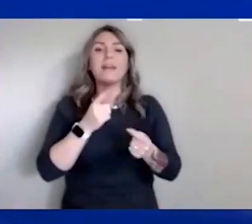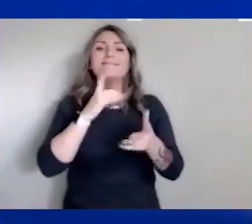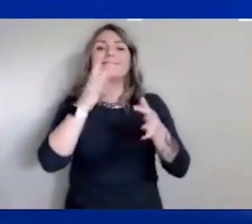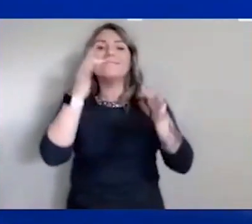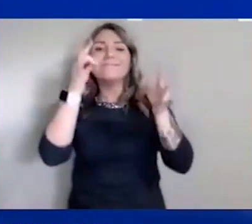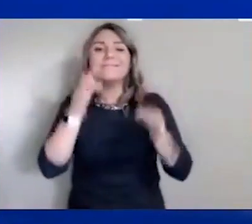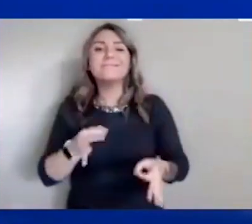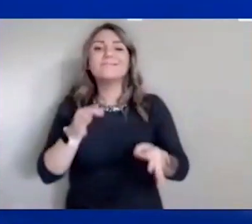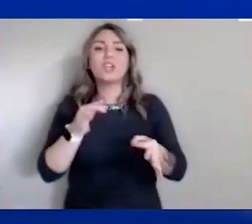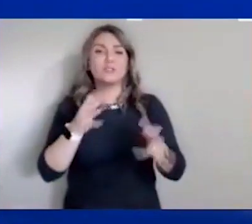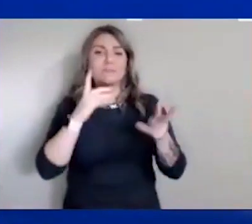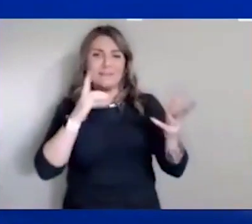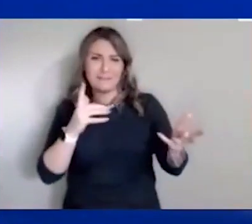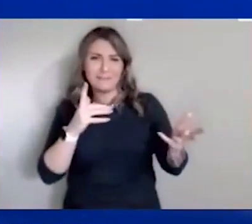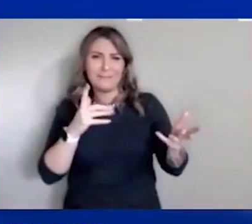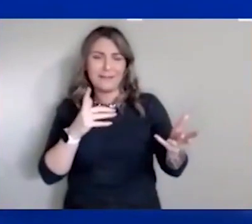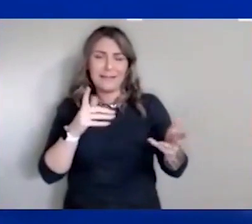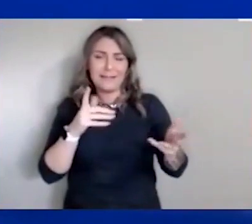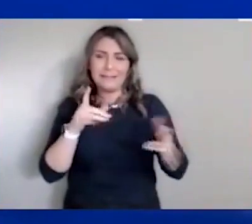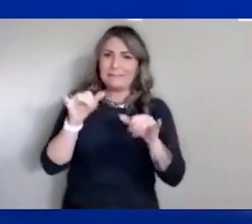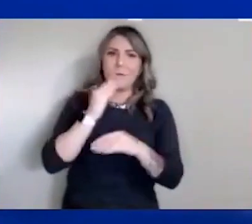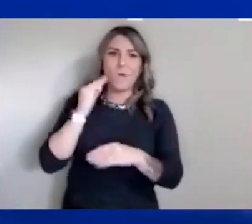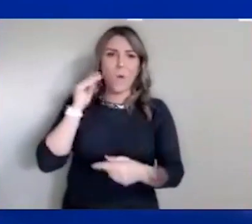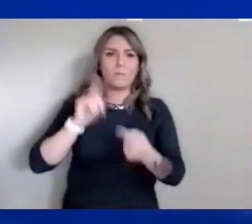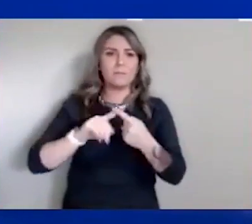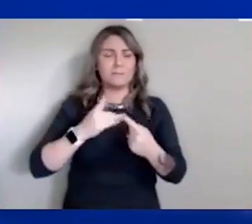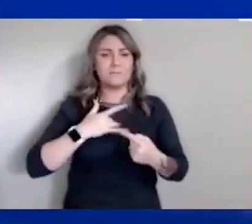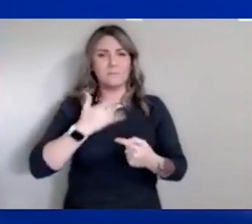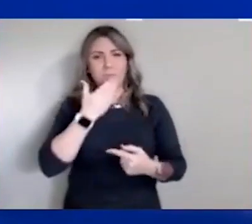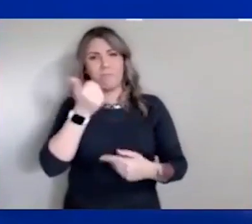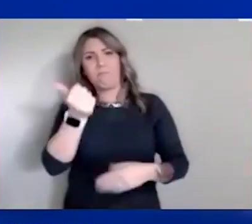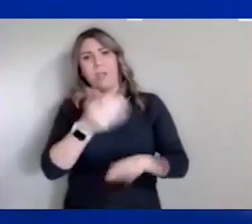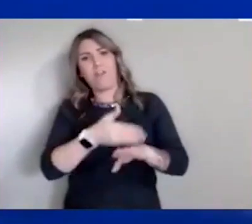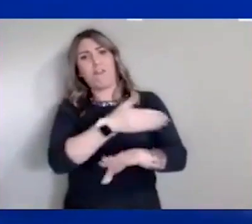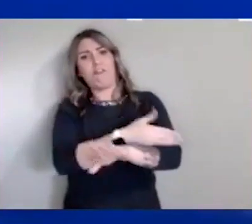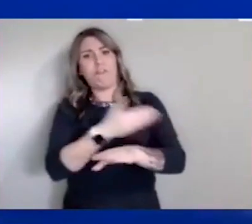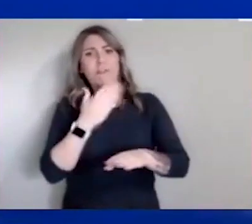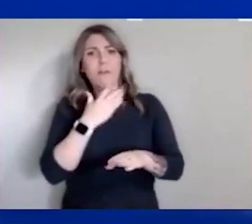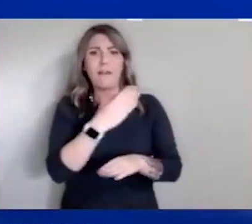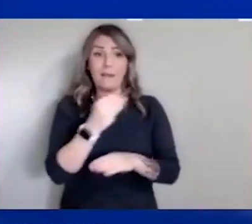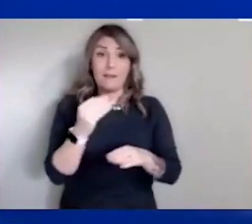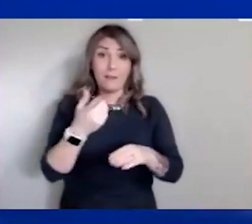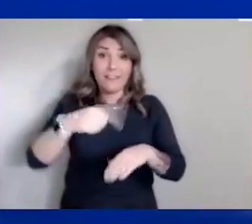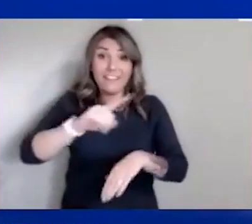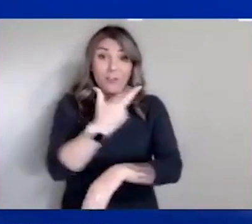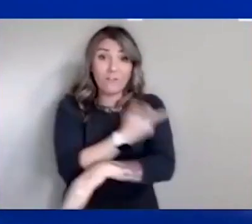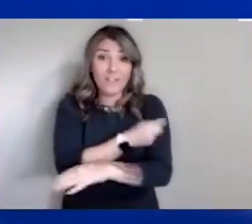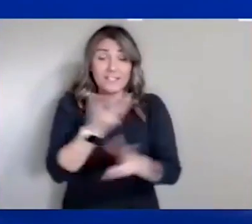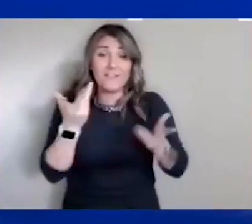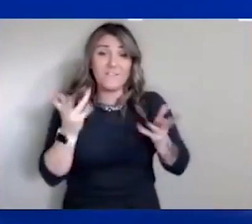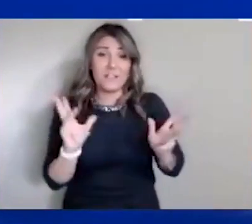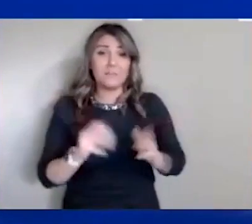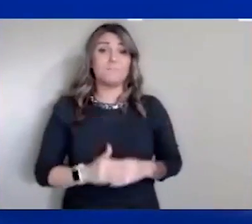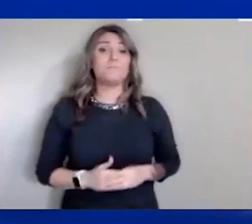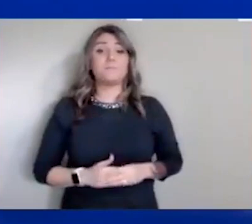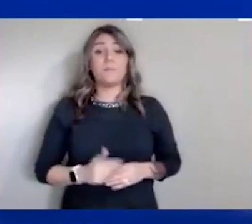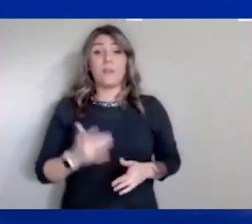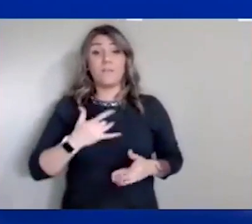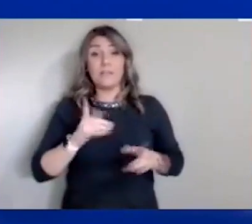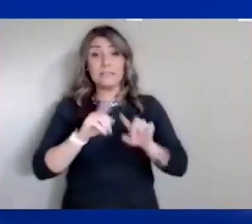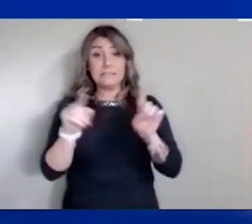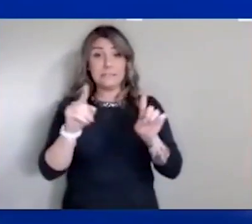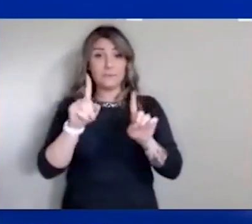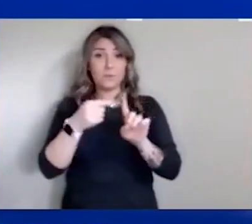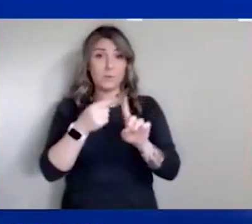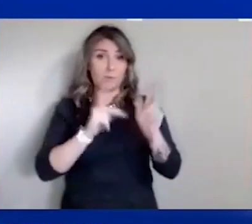stay home till you feel better, et cetera. And again, they've been vaccinated. And so I feel differently when people have been vaccinated, when they have